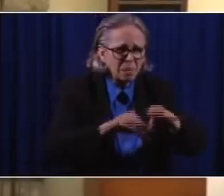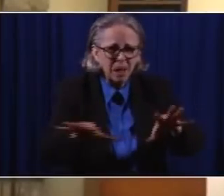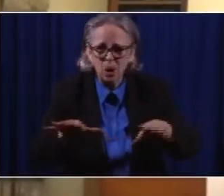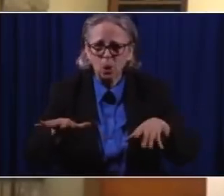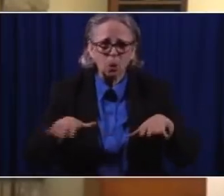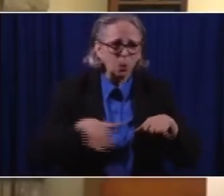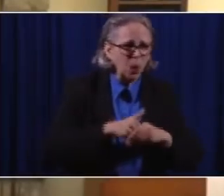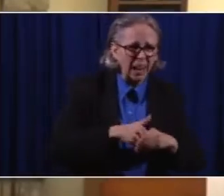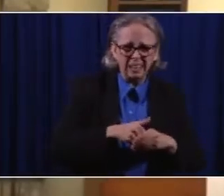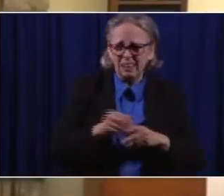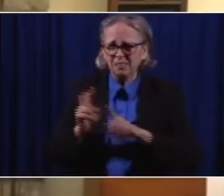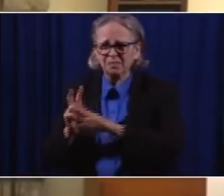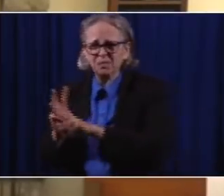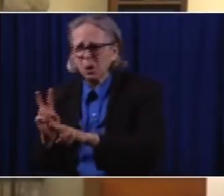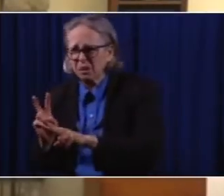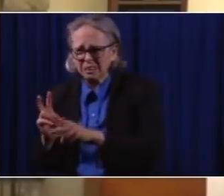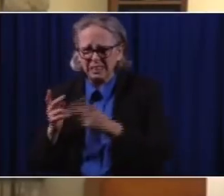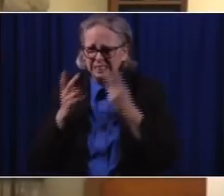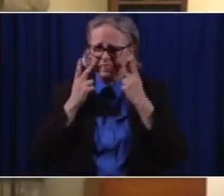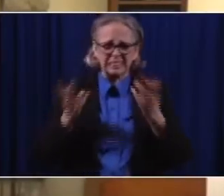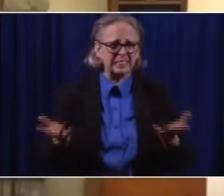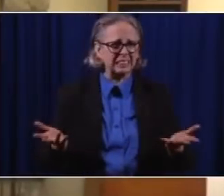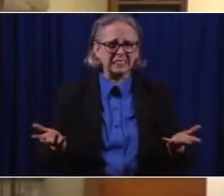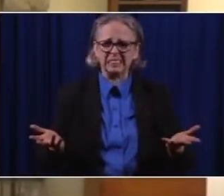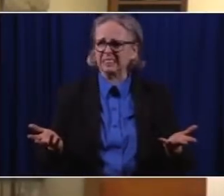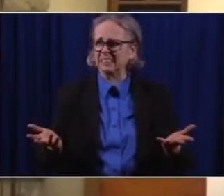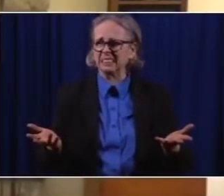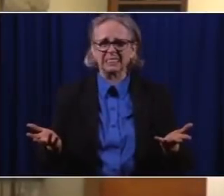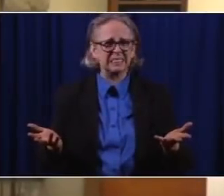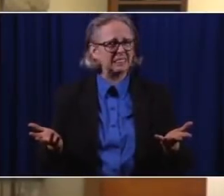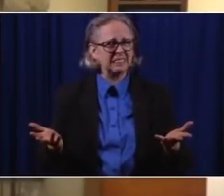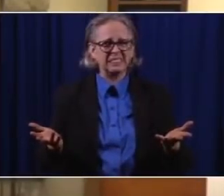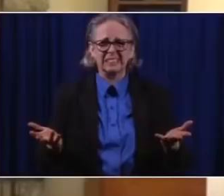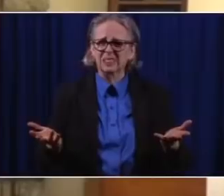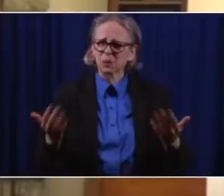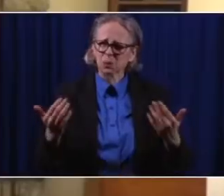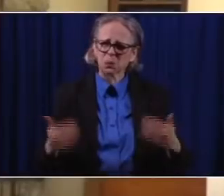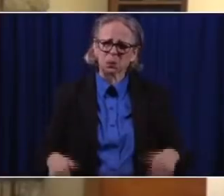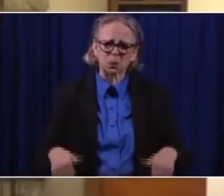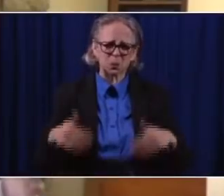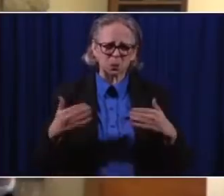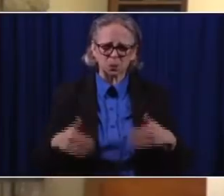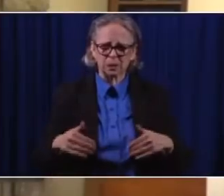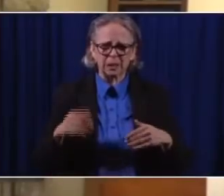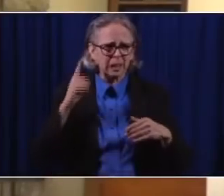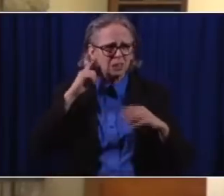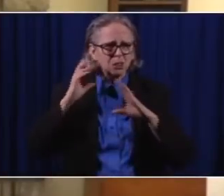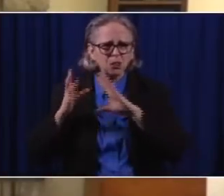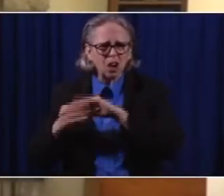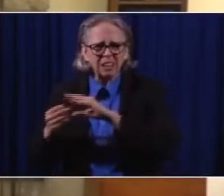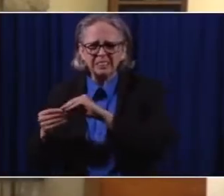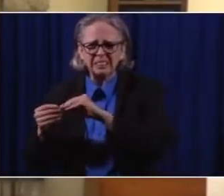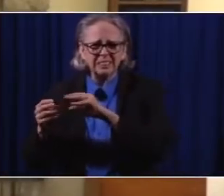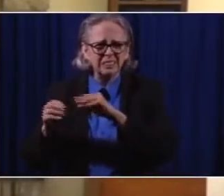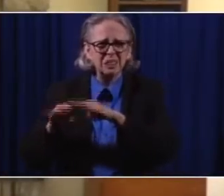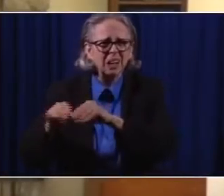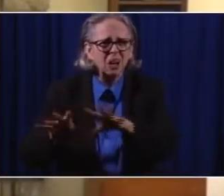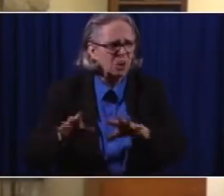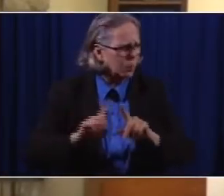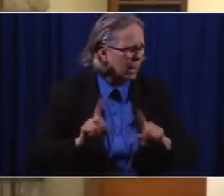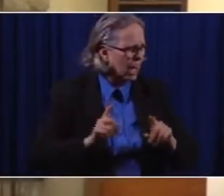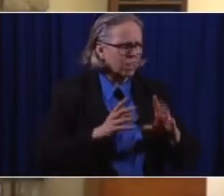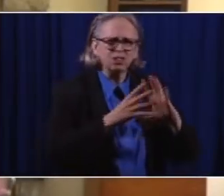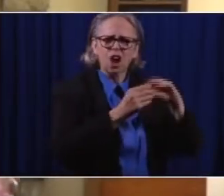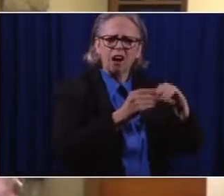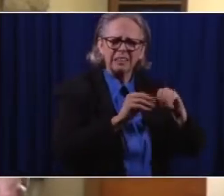funerals. And so as I looked at things, and we looked at it, and all the people I talked to, both inside